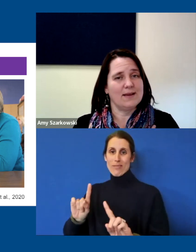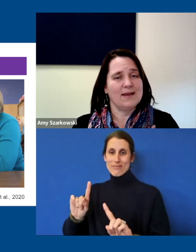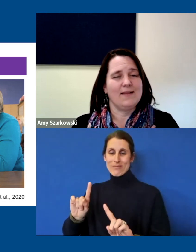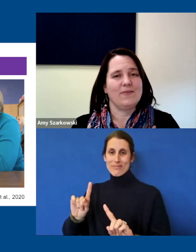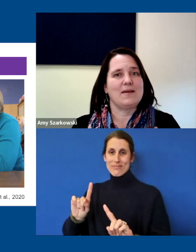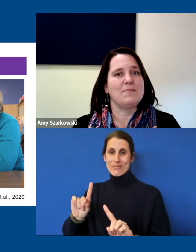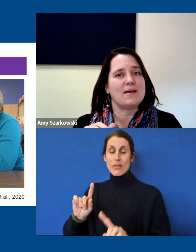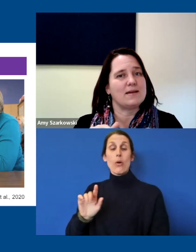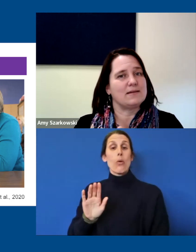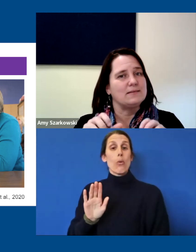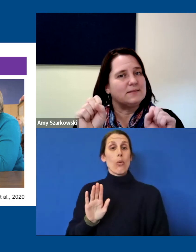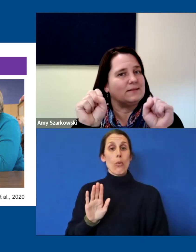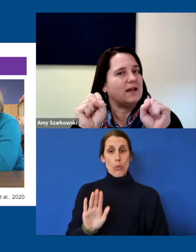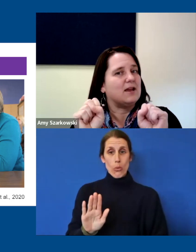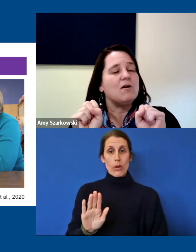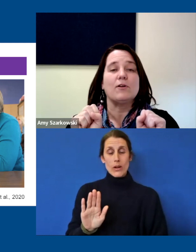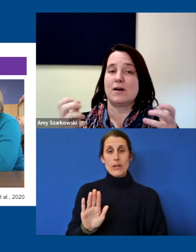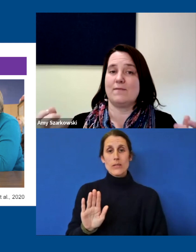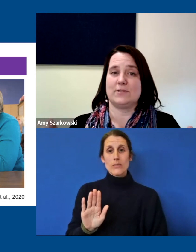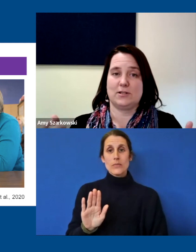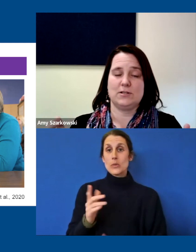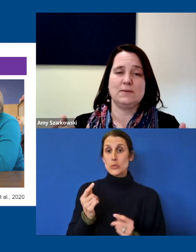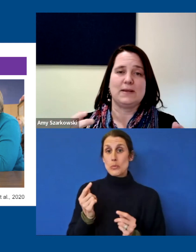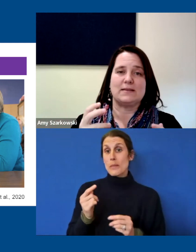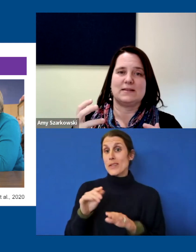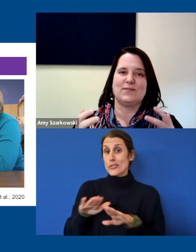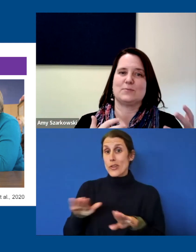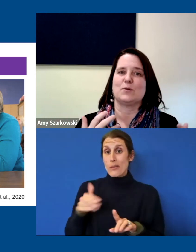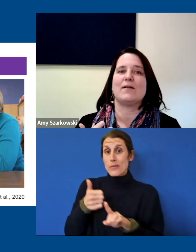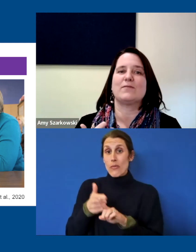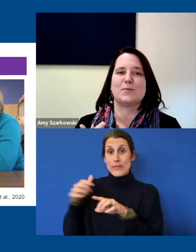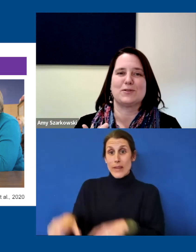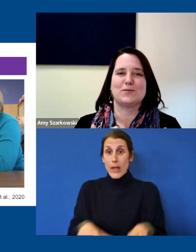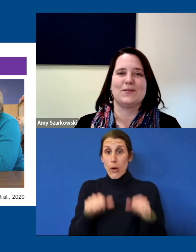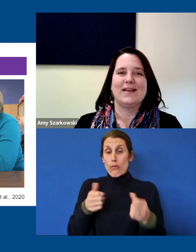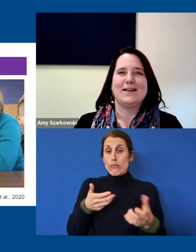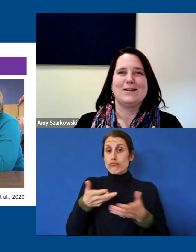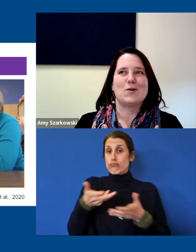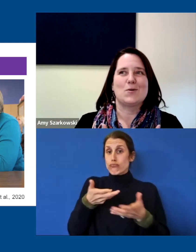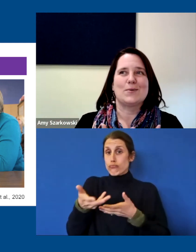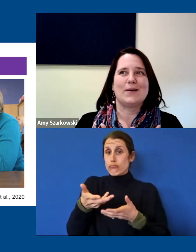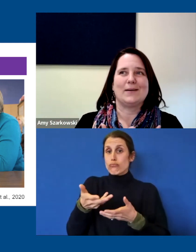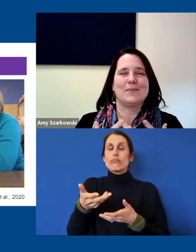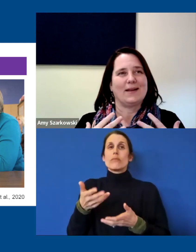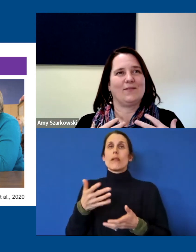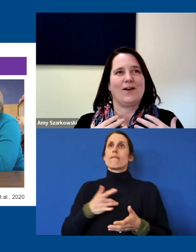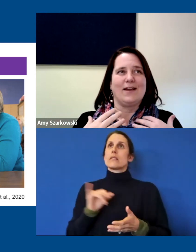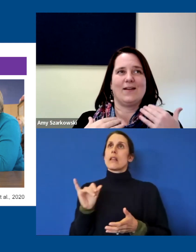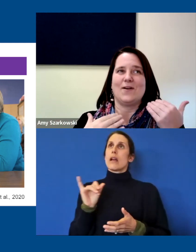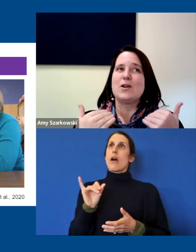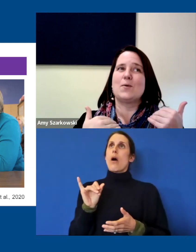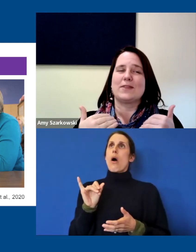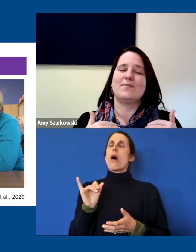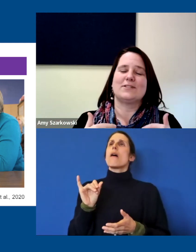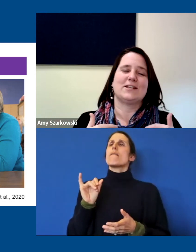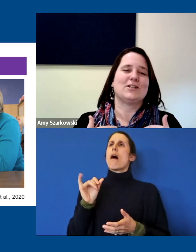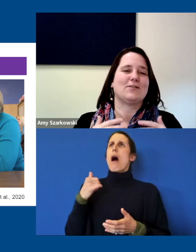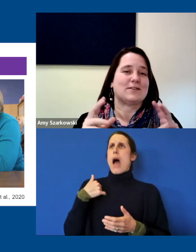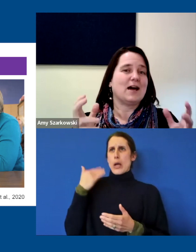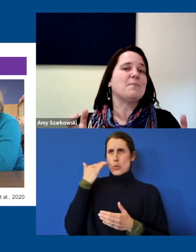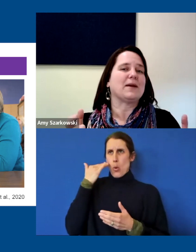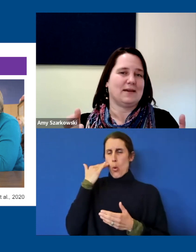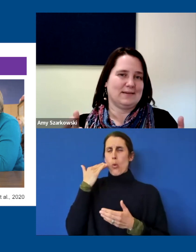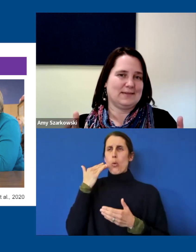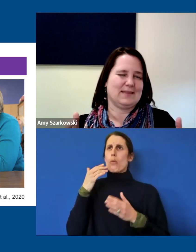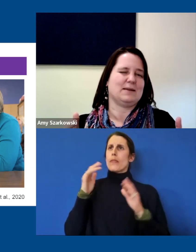Or they may take over a conversation because it feels more comfortable to know, if I know what the conversation